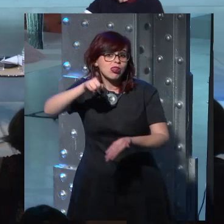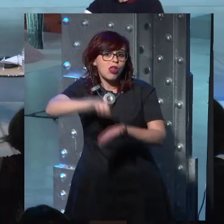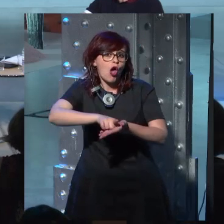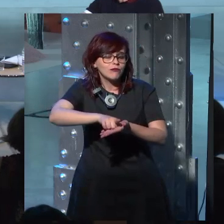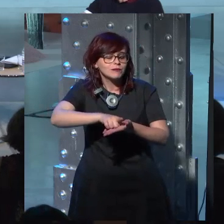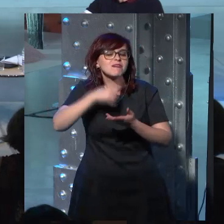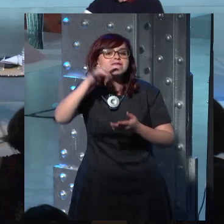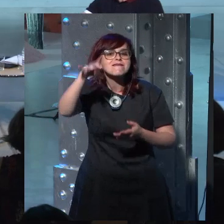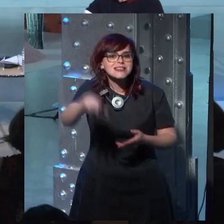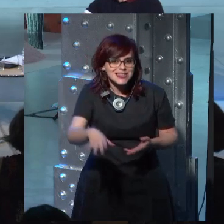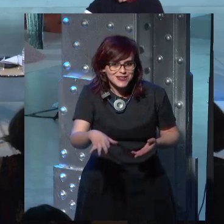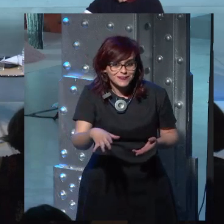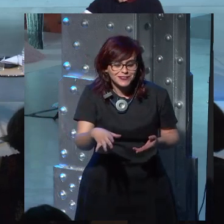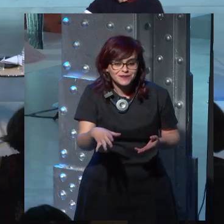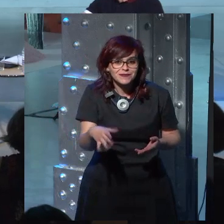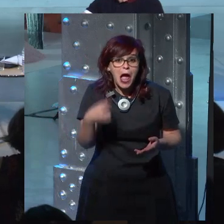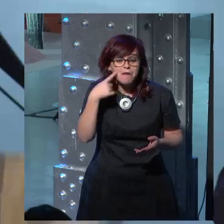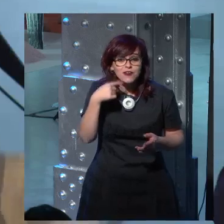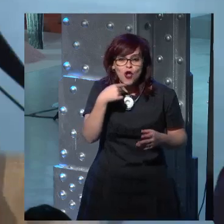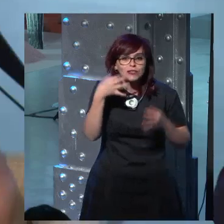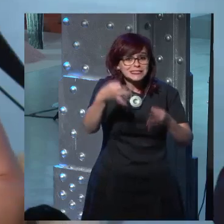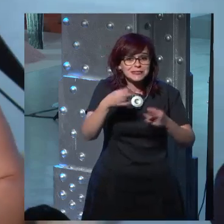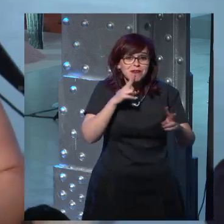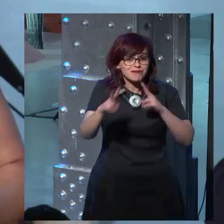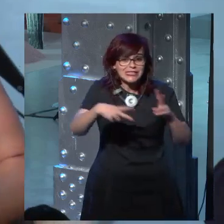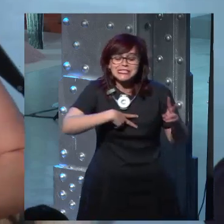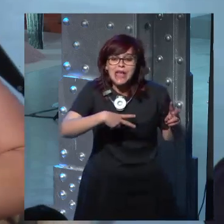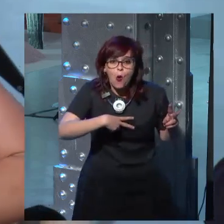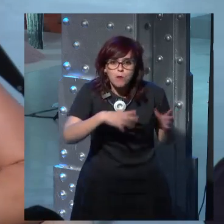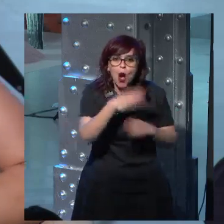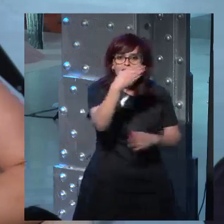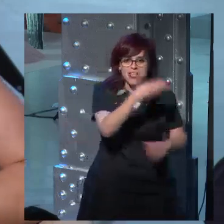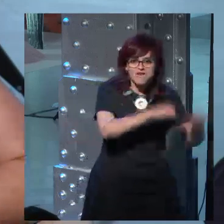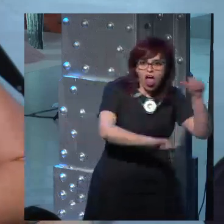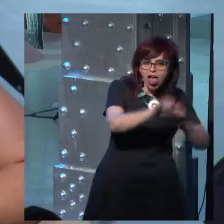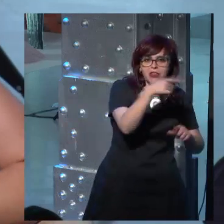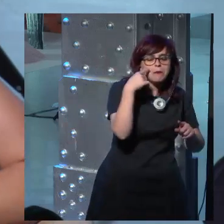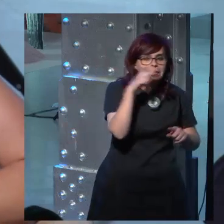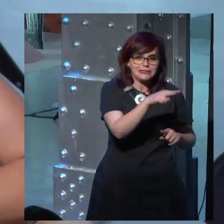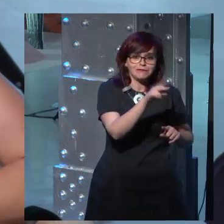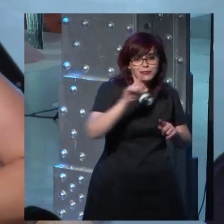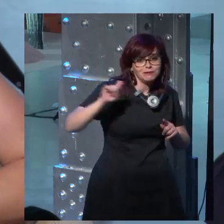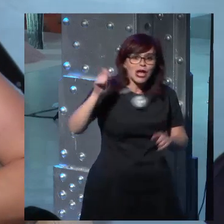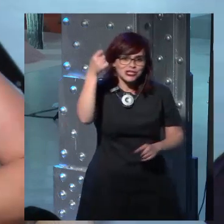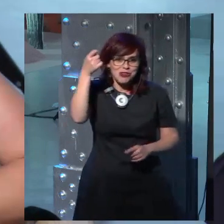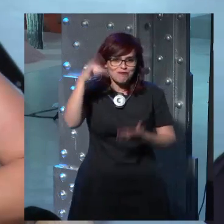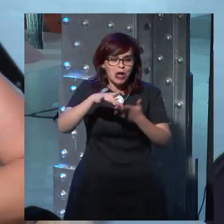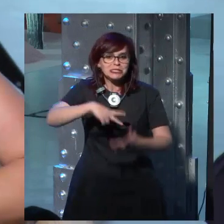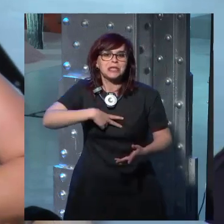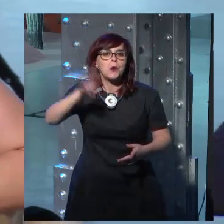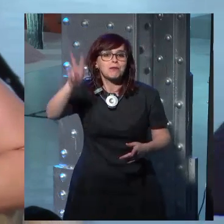it would have been Saul Goodman from watching Breaking Bad, so I got that present already. And